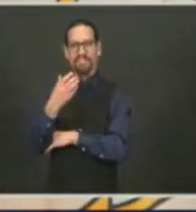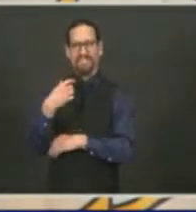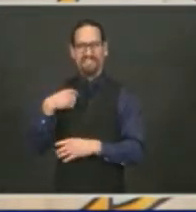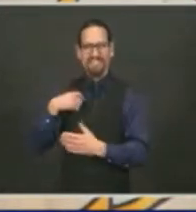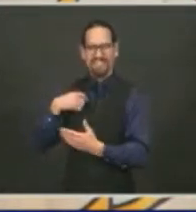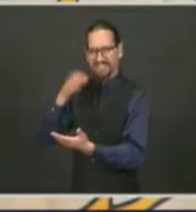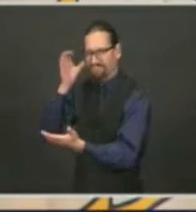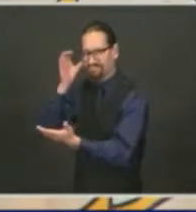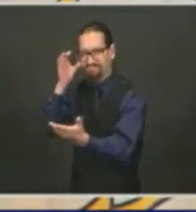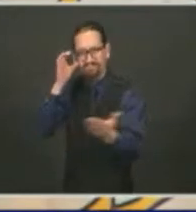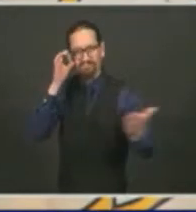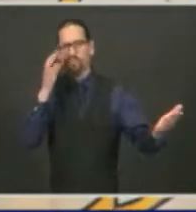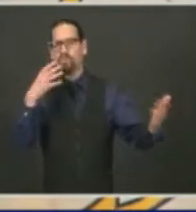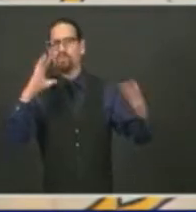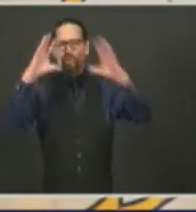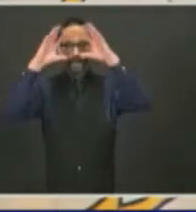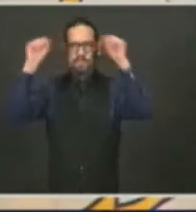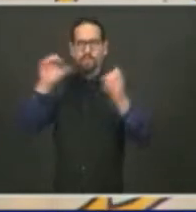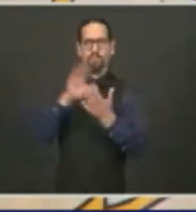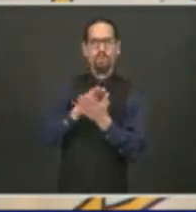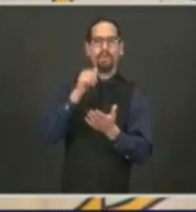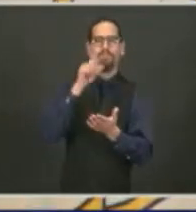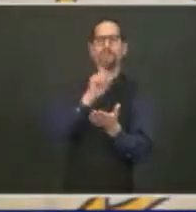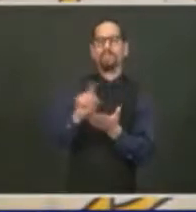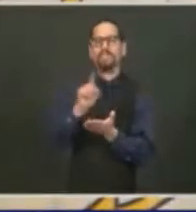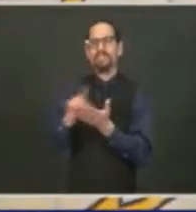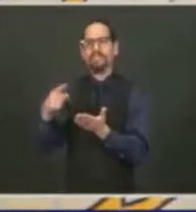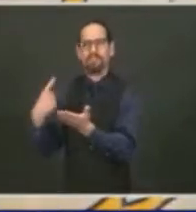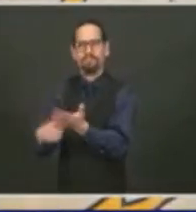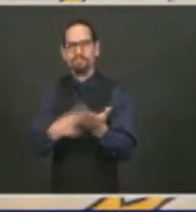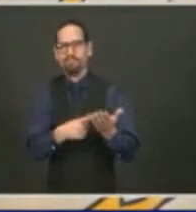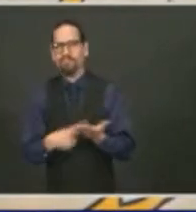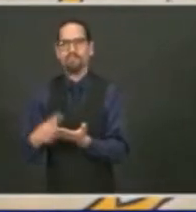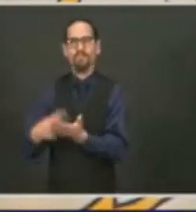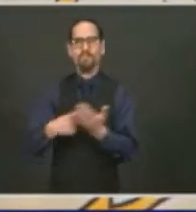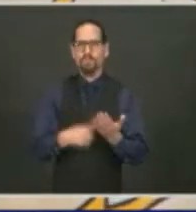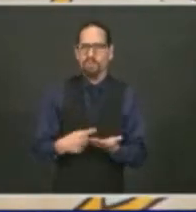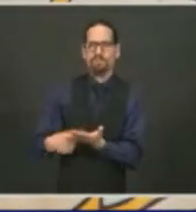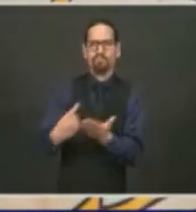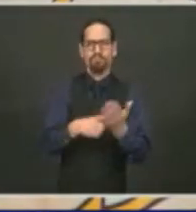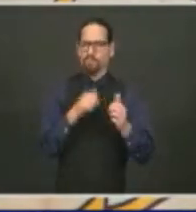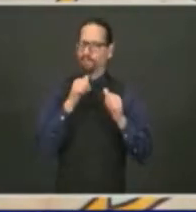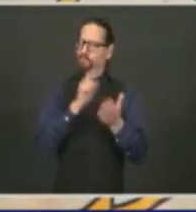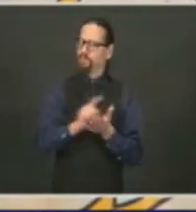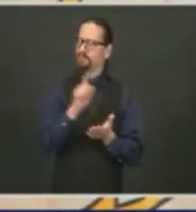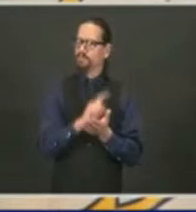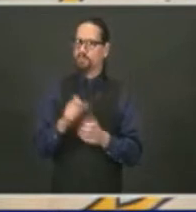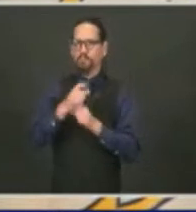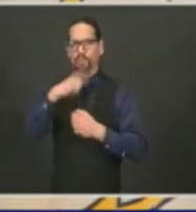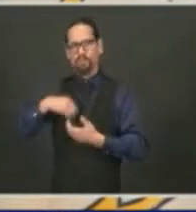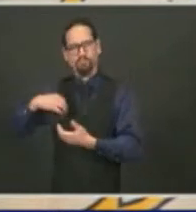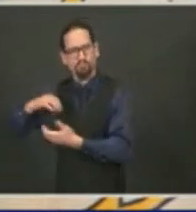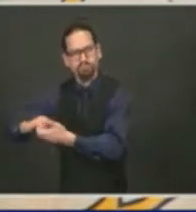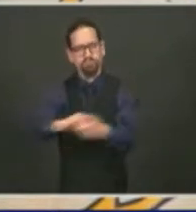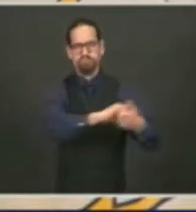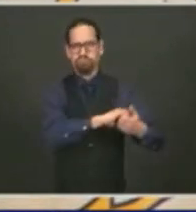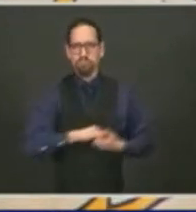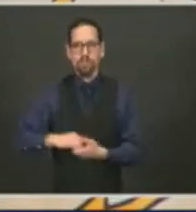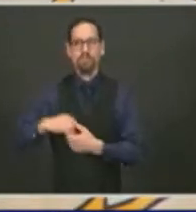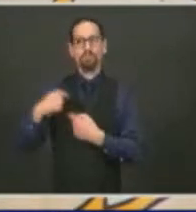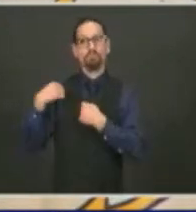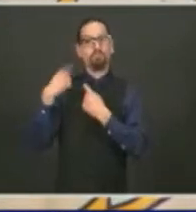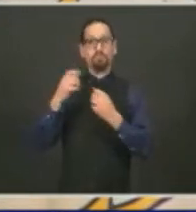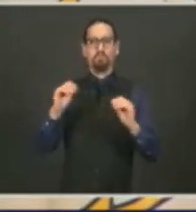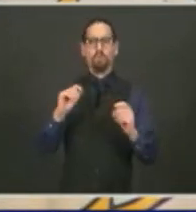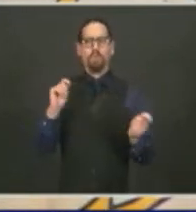weekly Zooms with superintendents. We've been working and listening to them the whole time. So I haven't really changed my view. We want